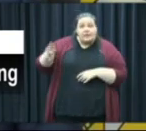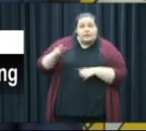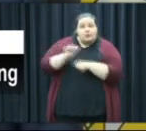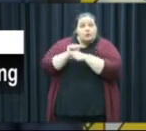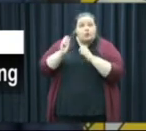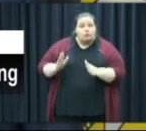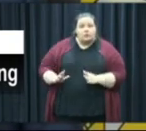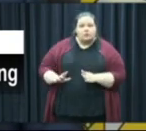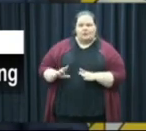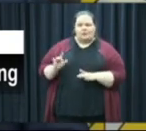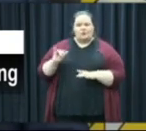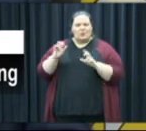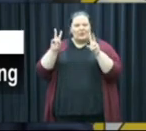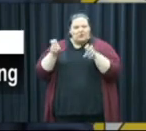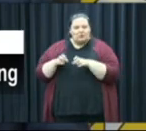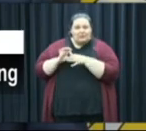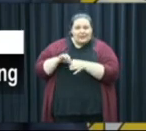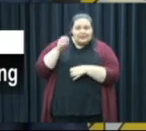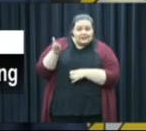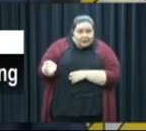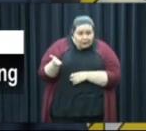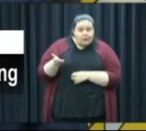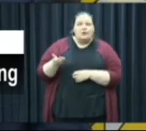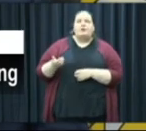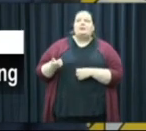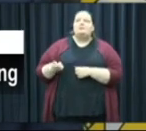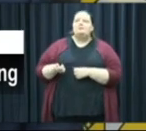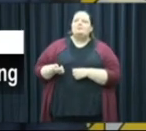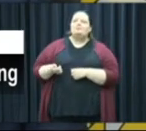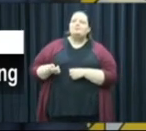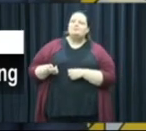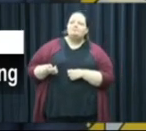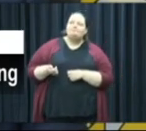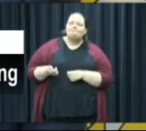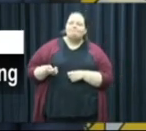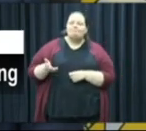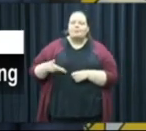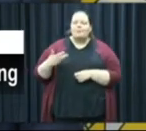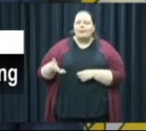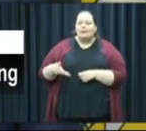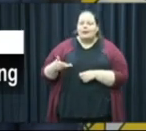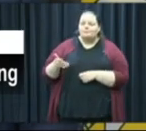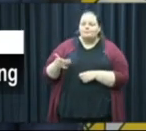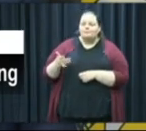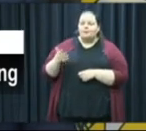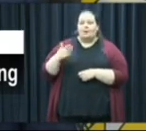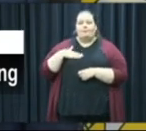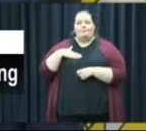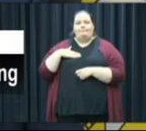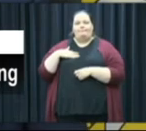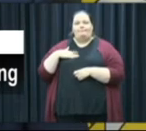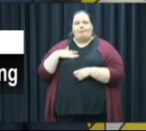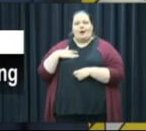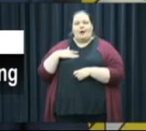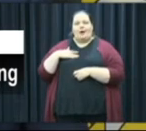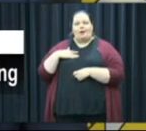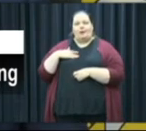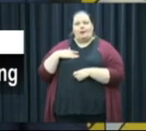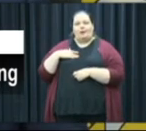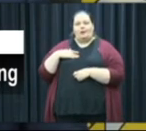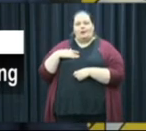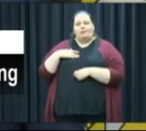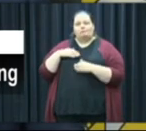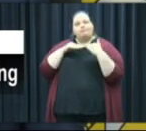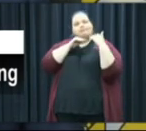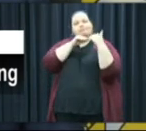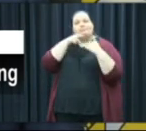had these discussions with you know, my colleague in PEI. And because